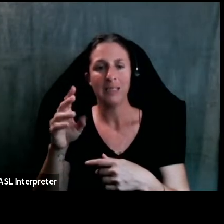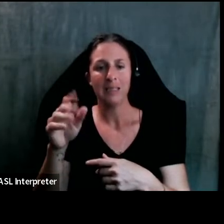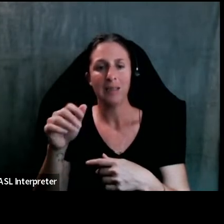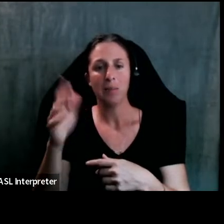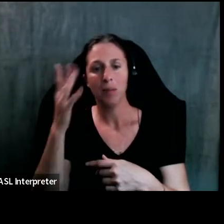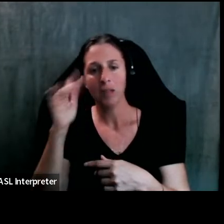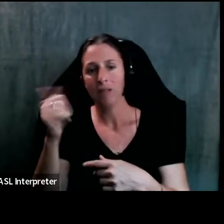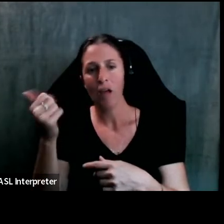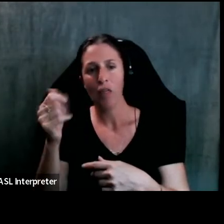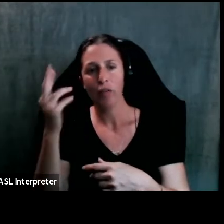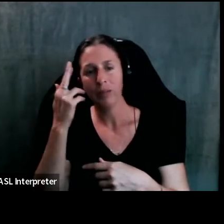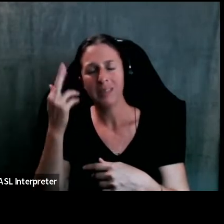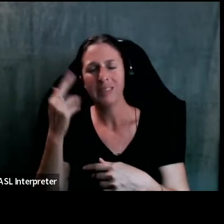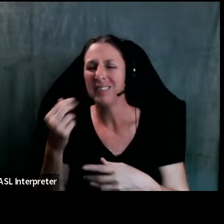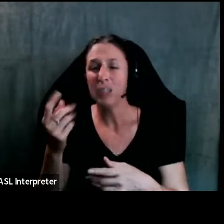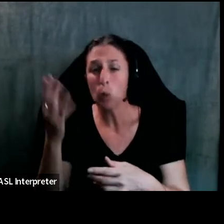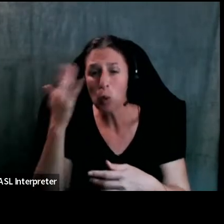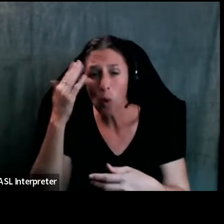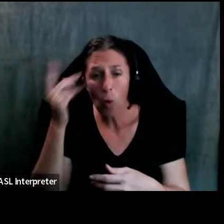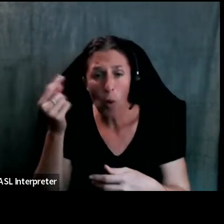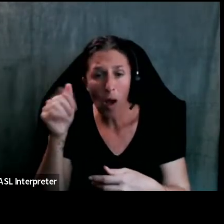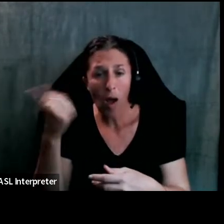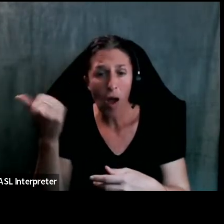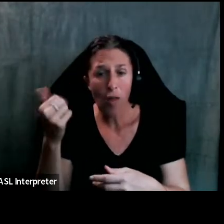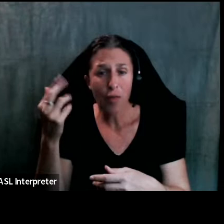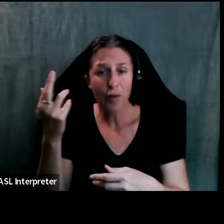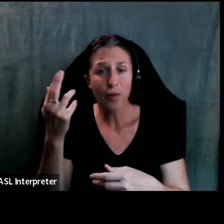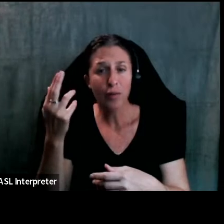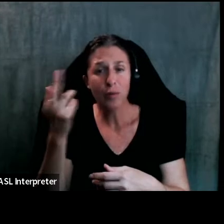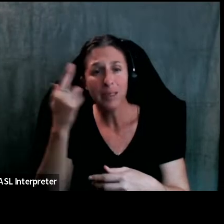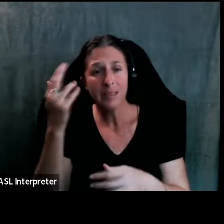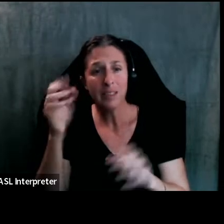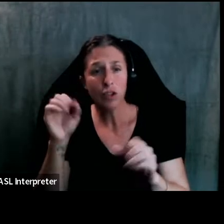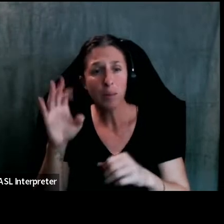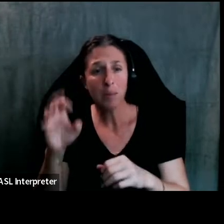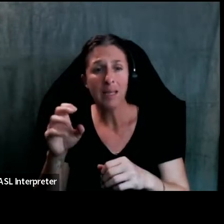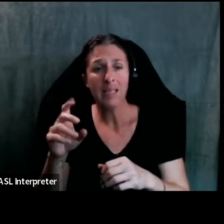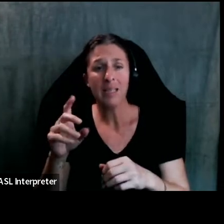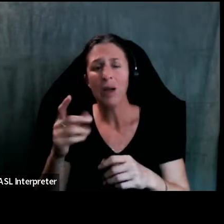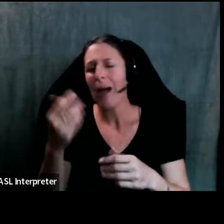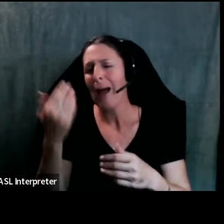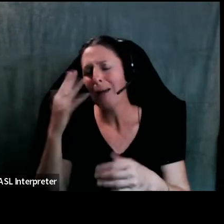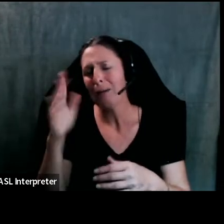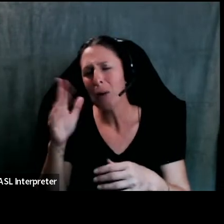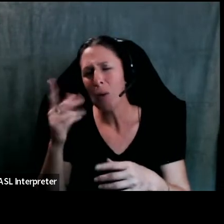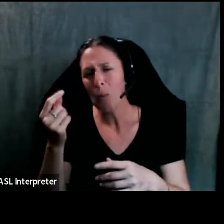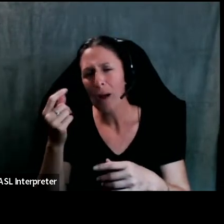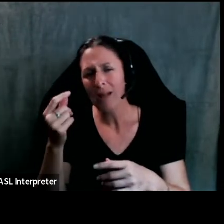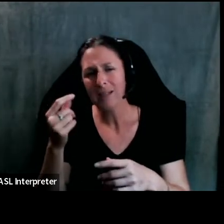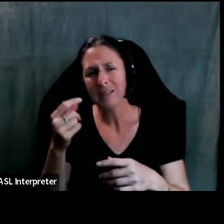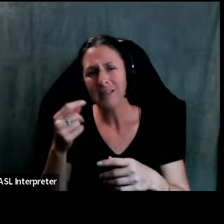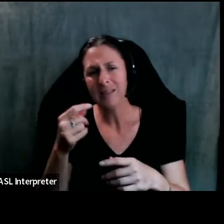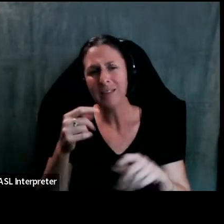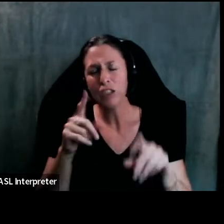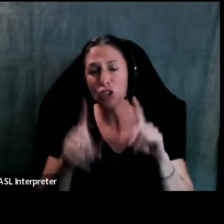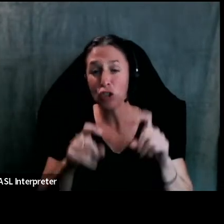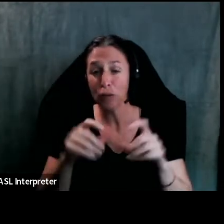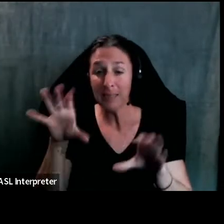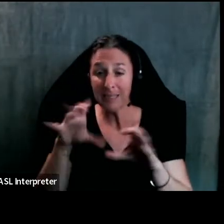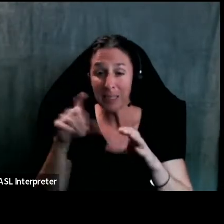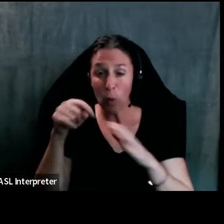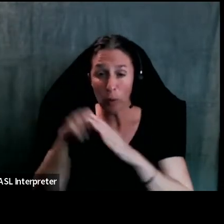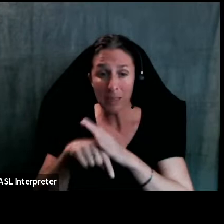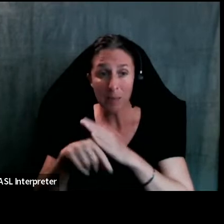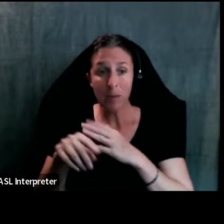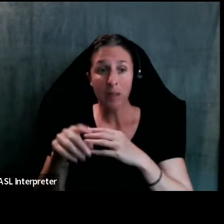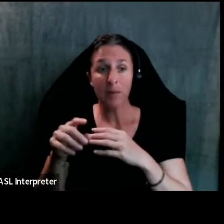might be? I just wonder, I don't know if this survey went deeper because I didn't look at it. Maybe there were more appendix, but I guess how can we